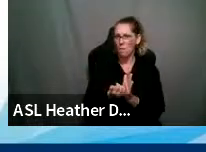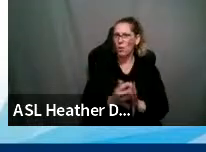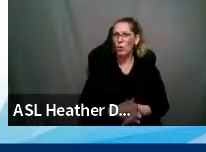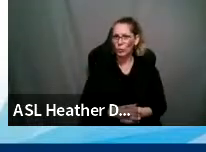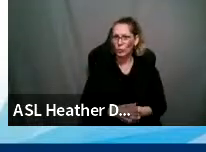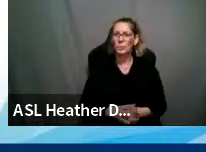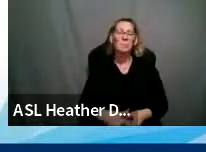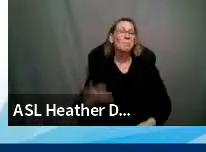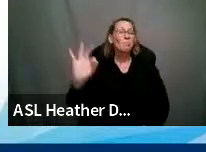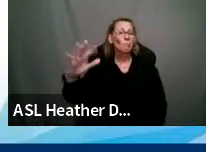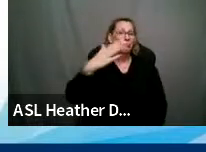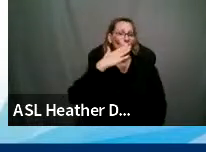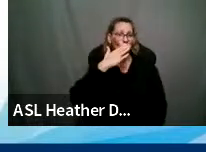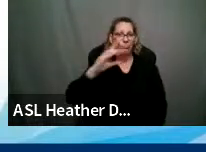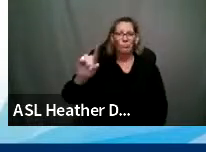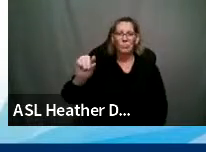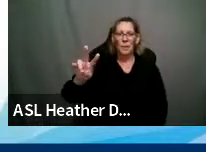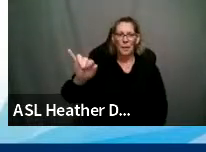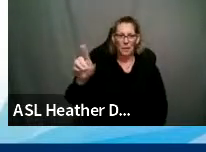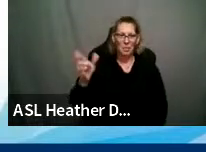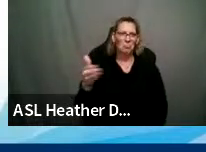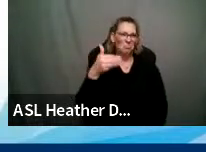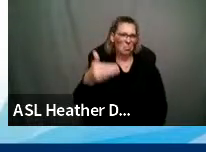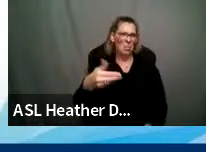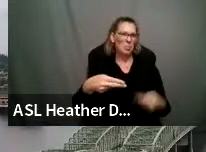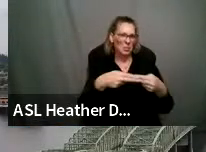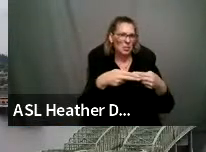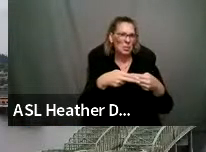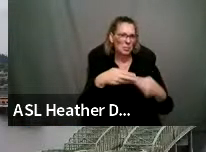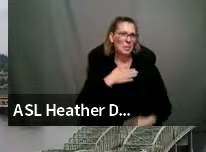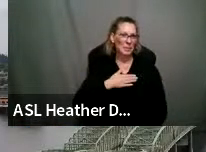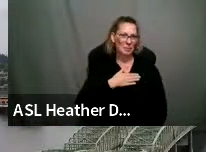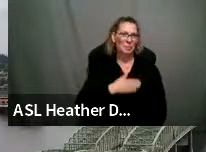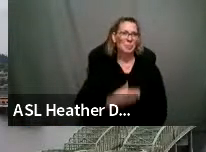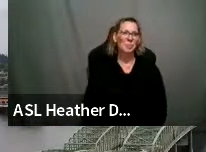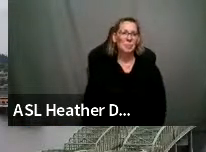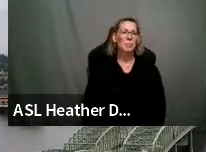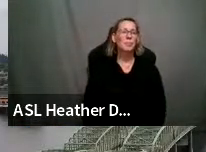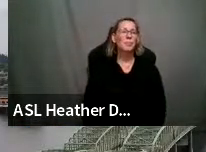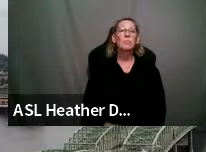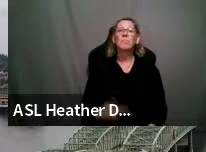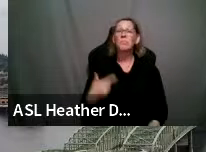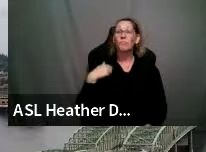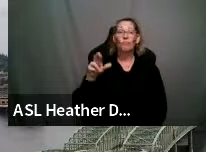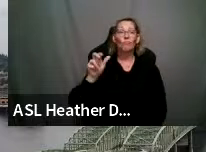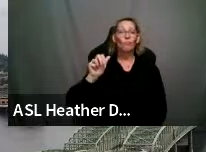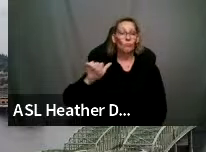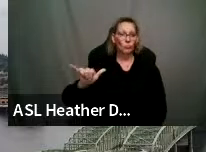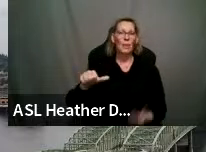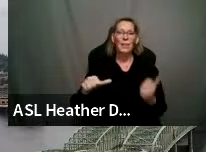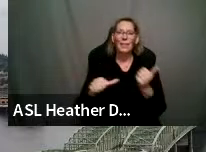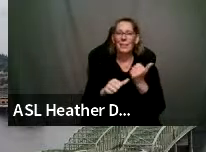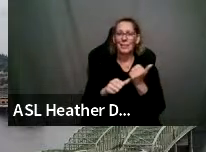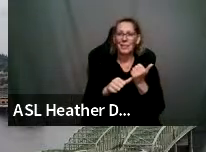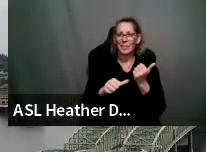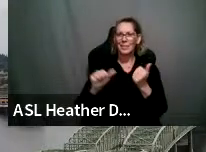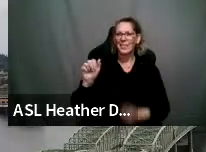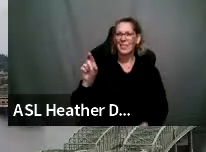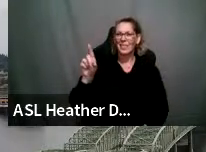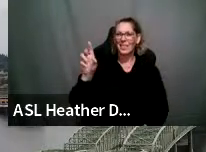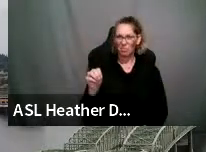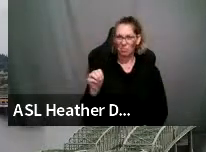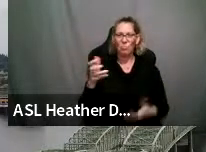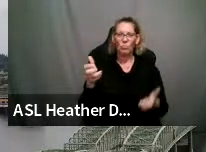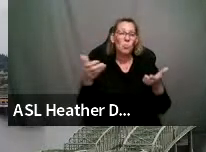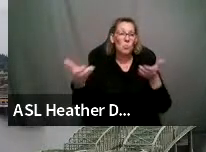Well, thanks, David. If we get to the next slide, please. Once again, I'm Ray Mabey, Assistant Administrator. I'd like to